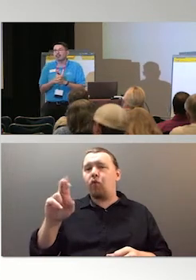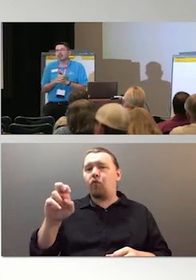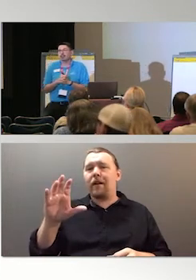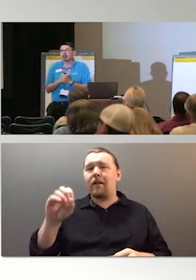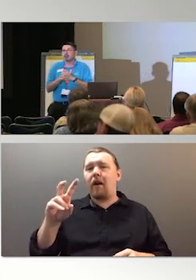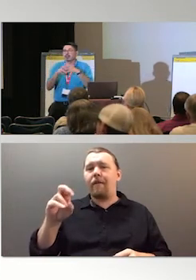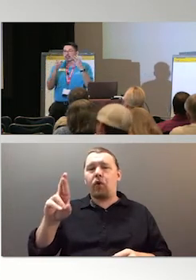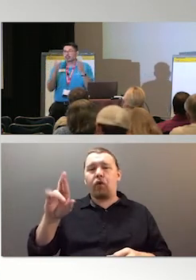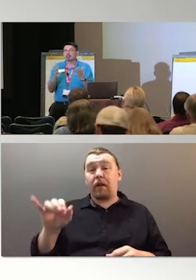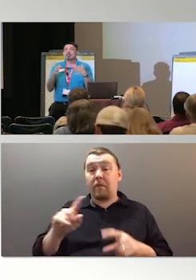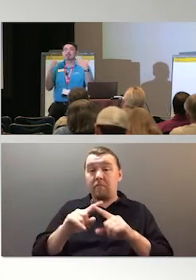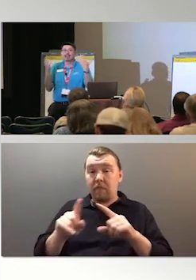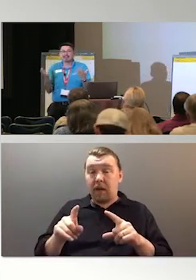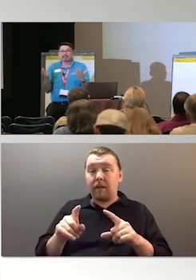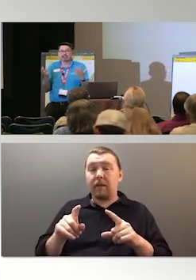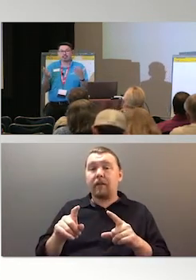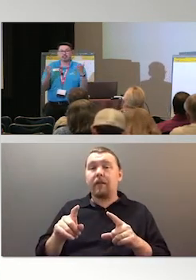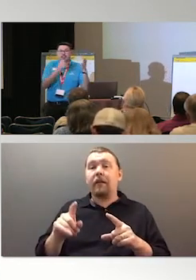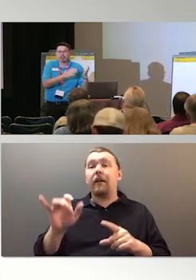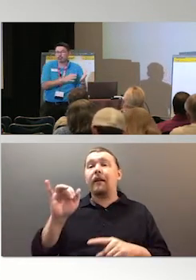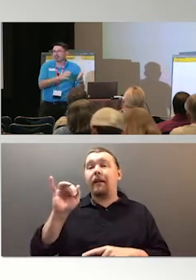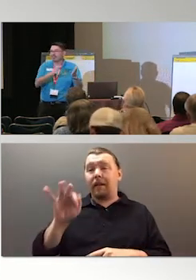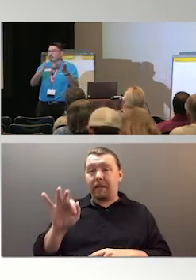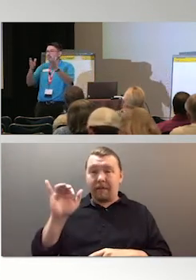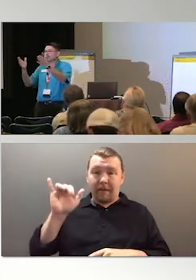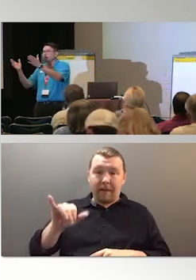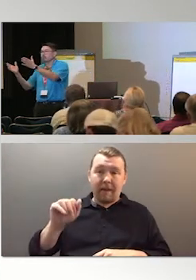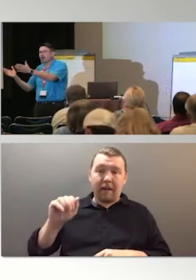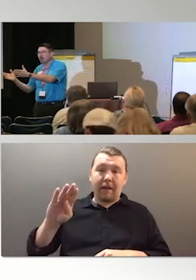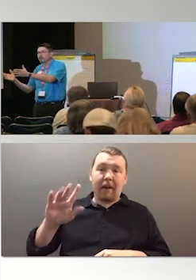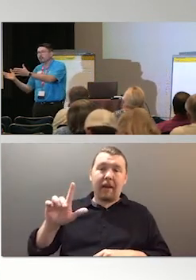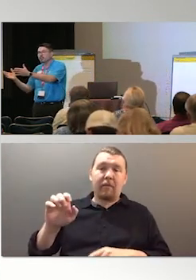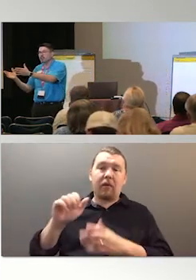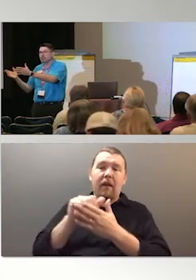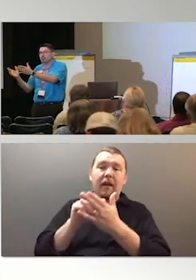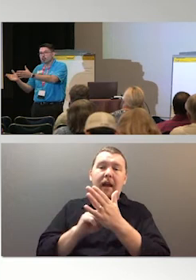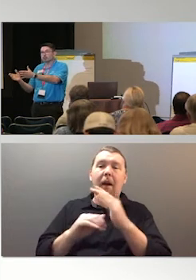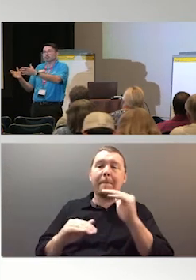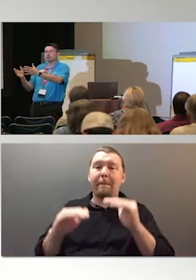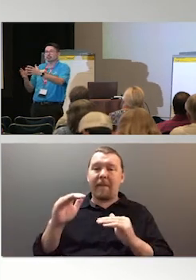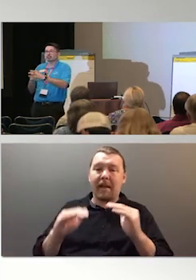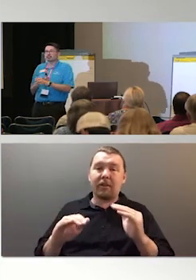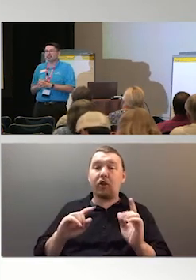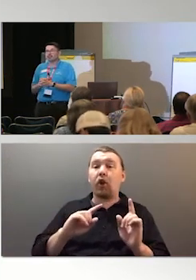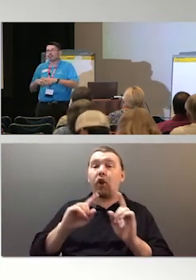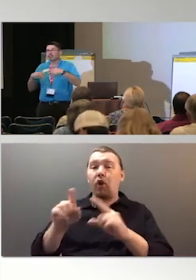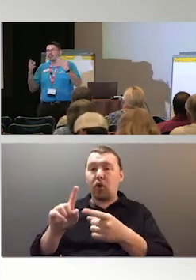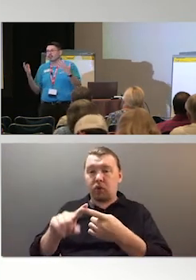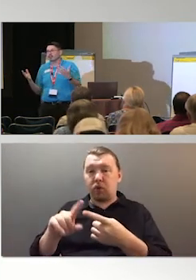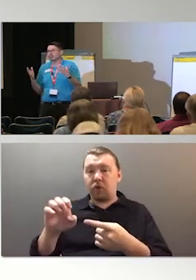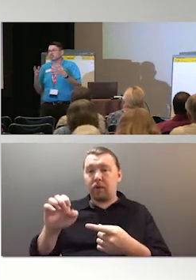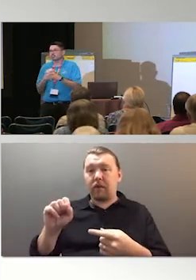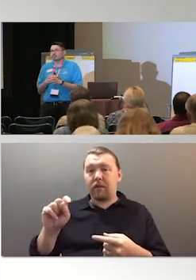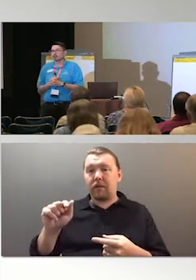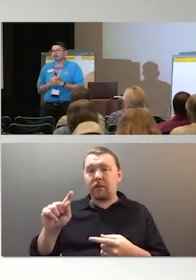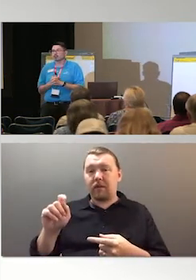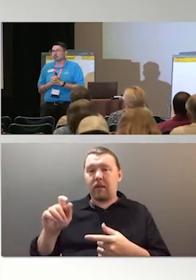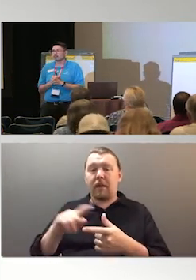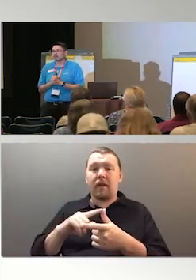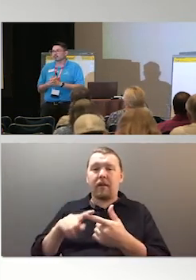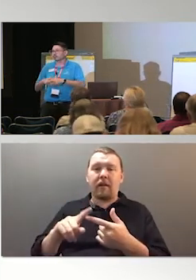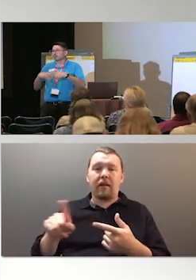Medicaid. But there could be Medicaid estate recovery if the able account balance goes to the estate, and then there's, you